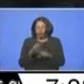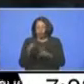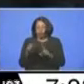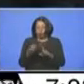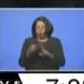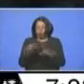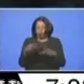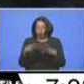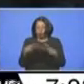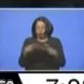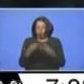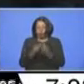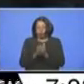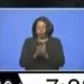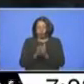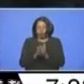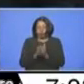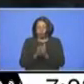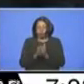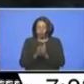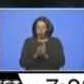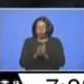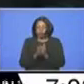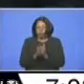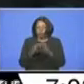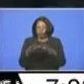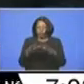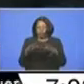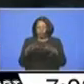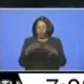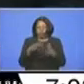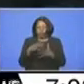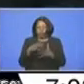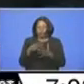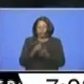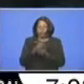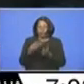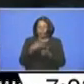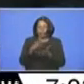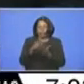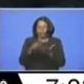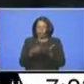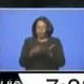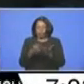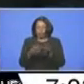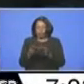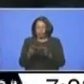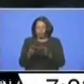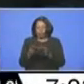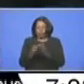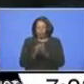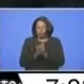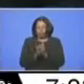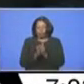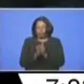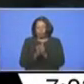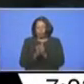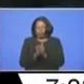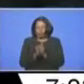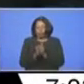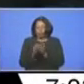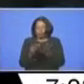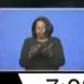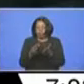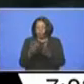have external shocks of this dimension, it is absolutely essential to create an international consensus that